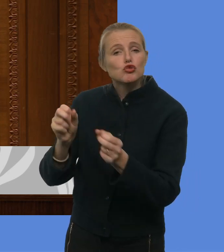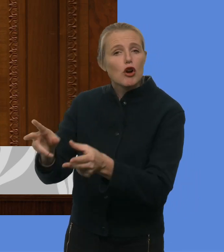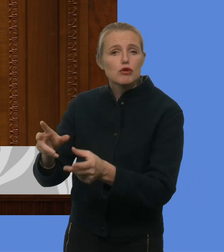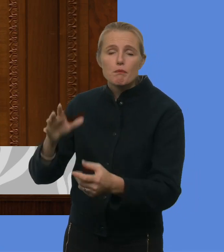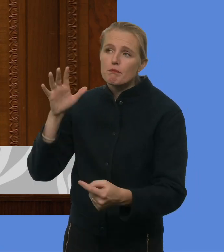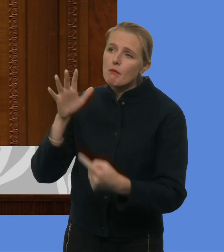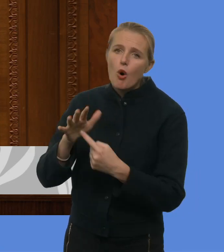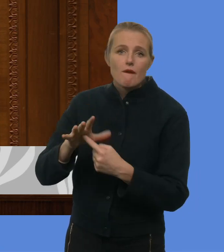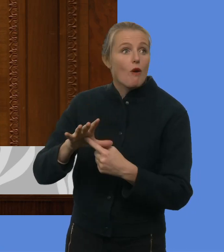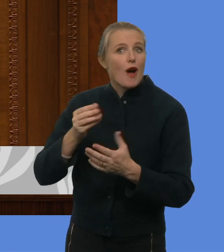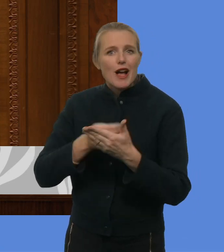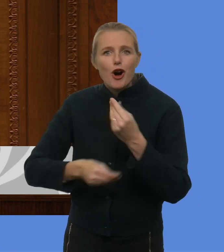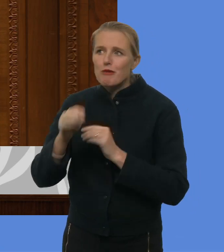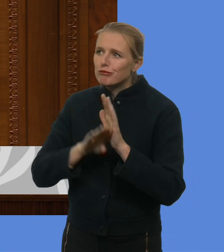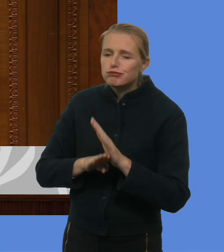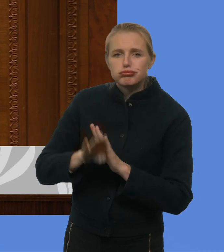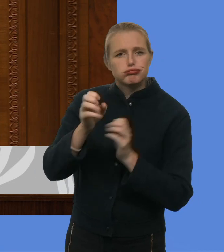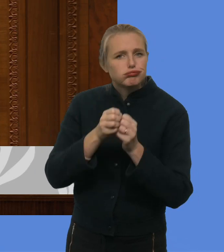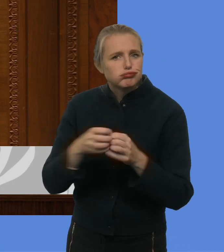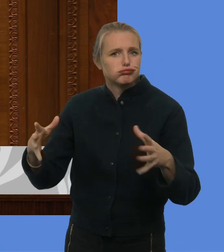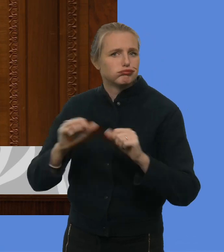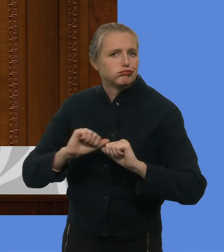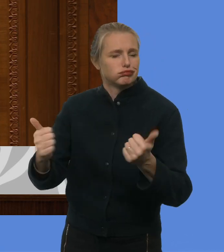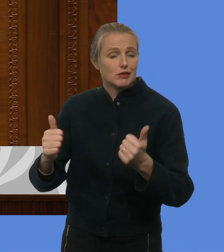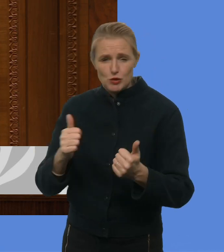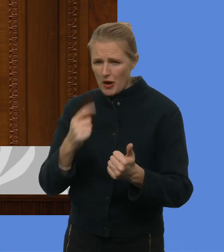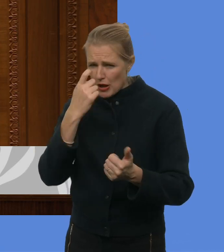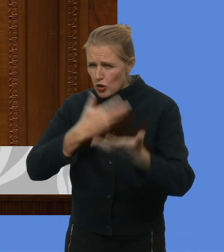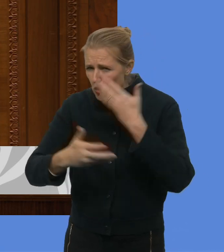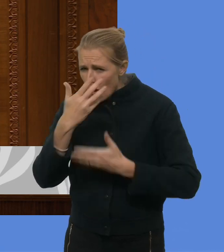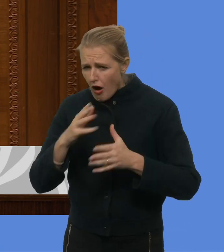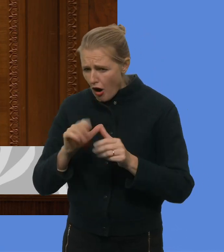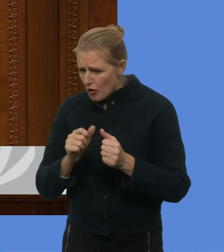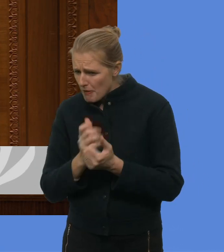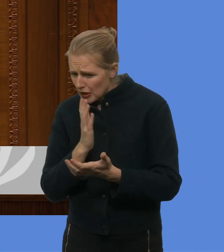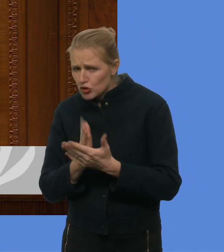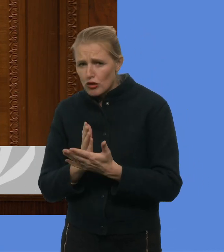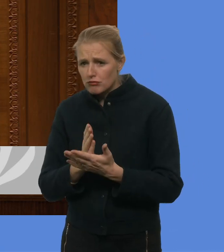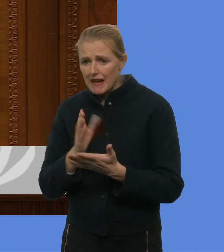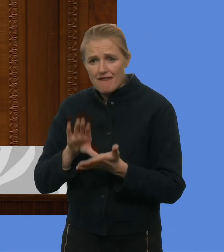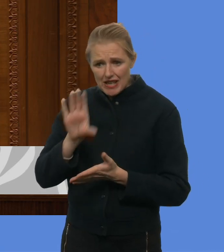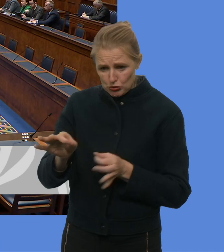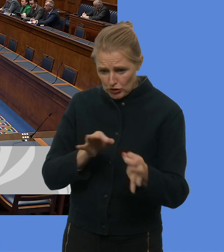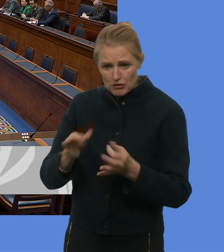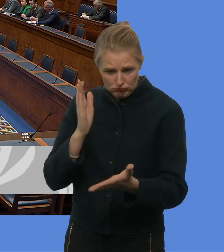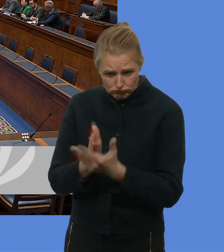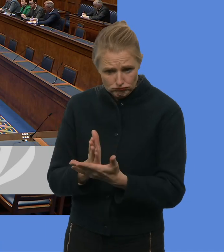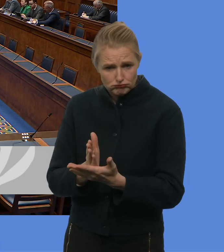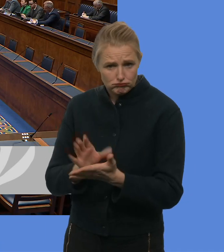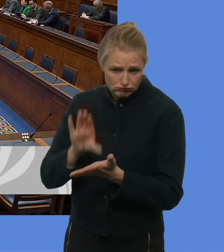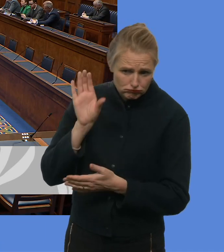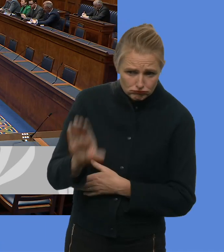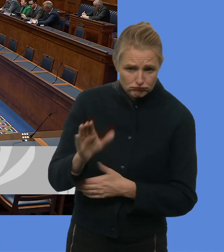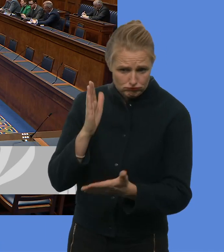our economy. So can the Minister therefore outline how she will ensure that the successful delivery of the investment strategy, please? Deputy